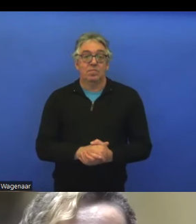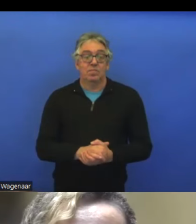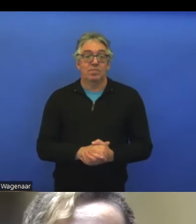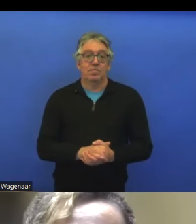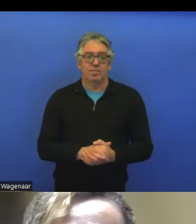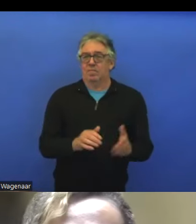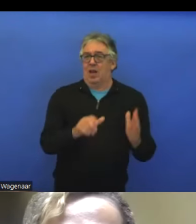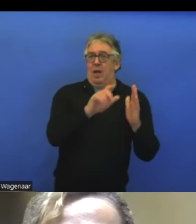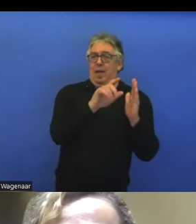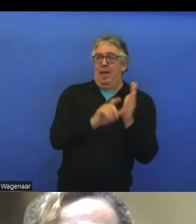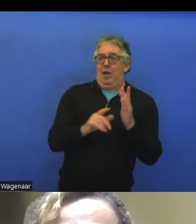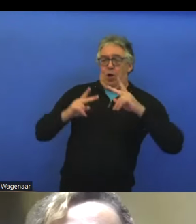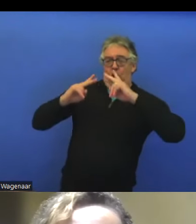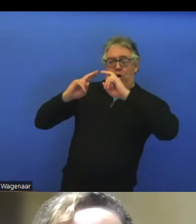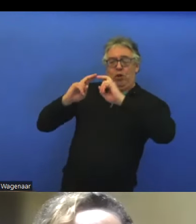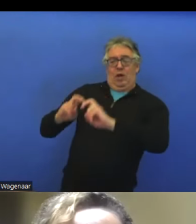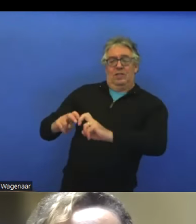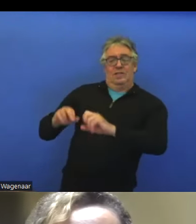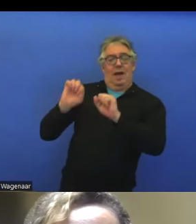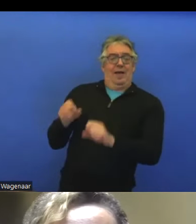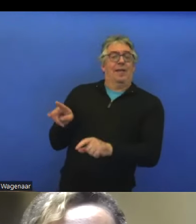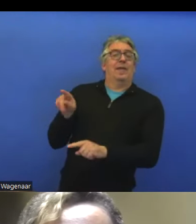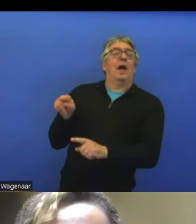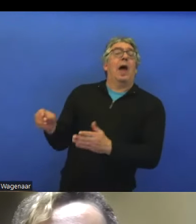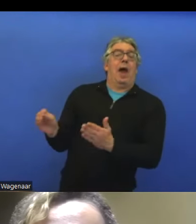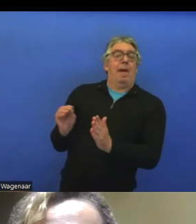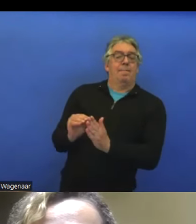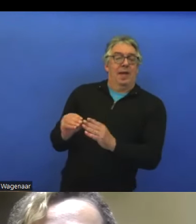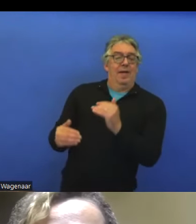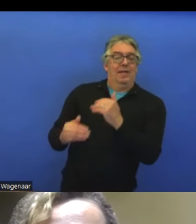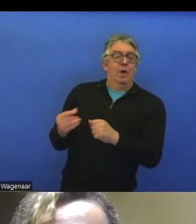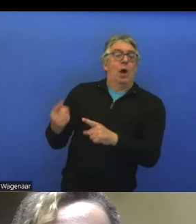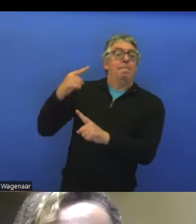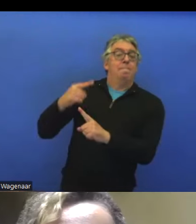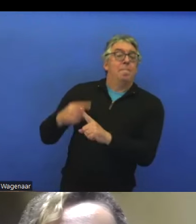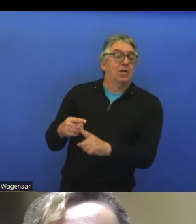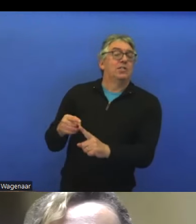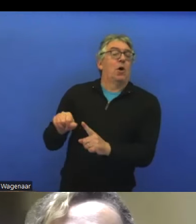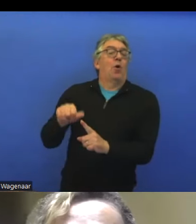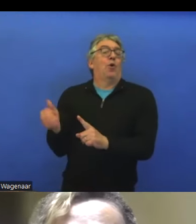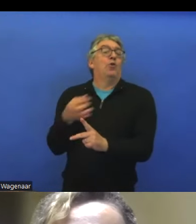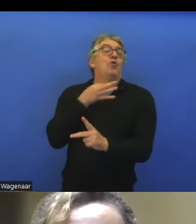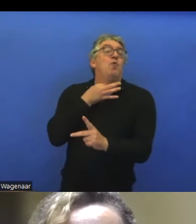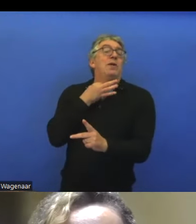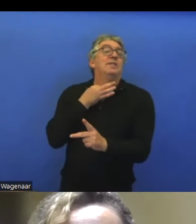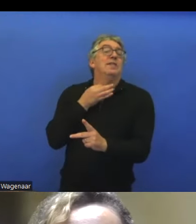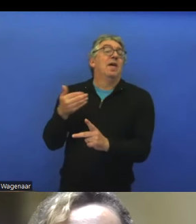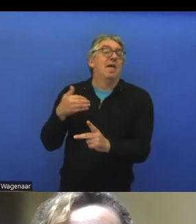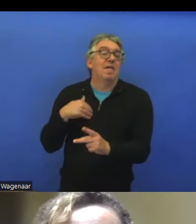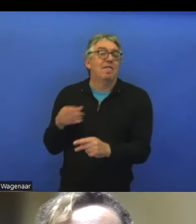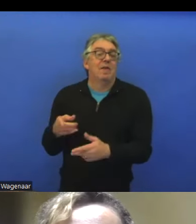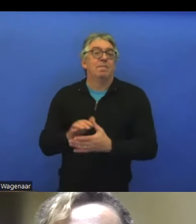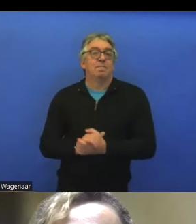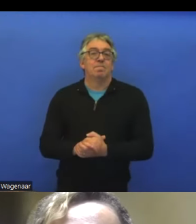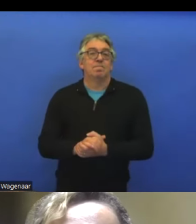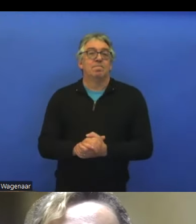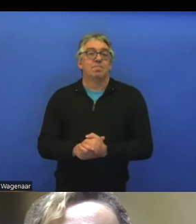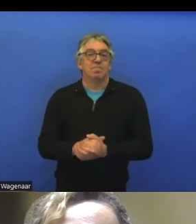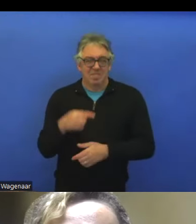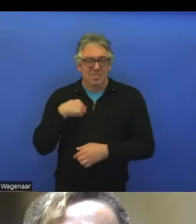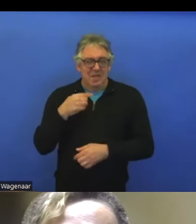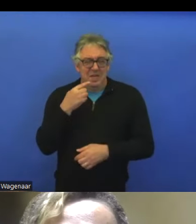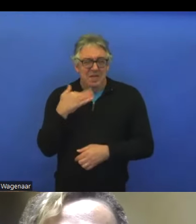analysis. This could be the case, for example, when we assess the notion of persecution. I mentioned